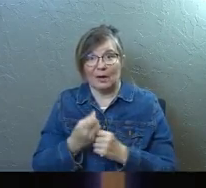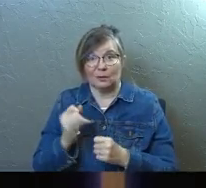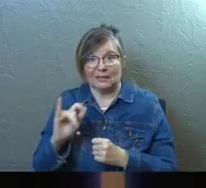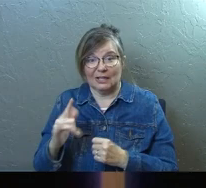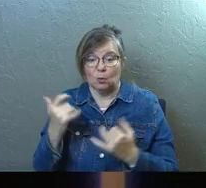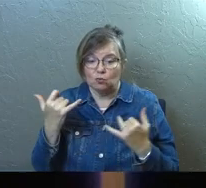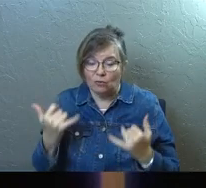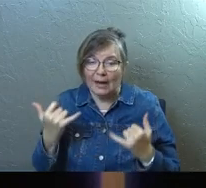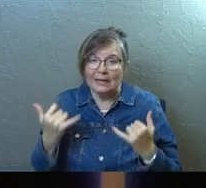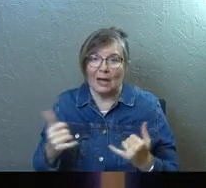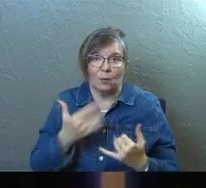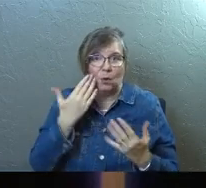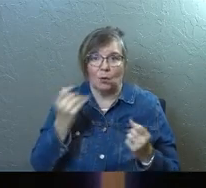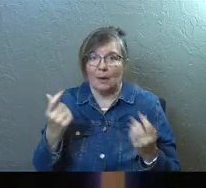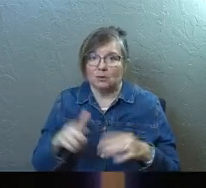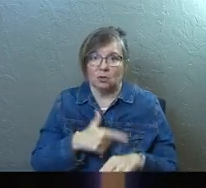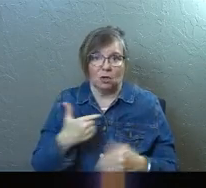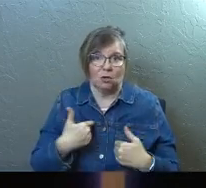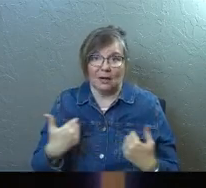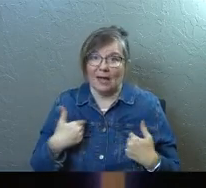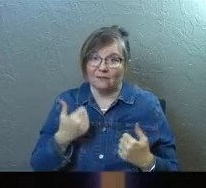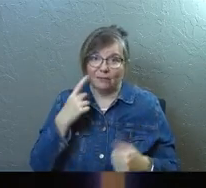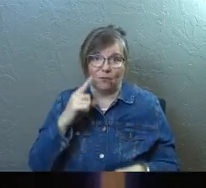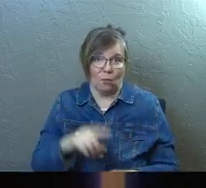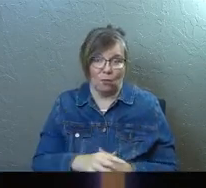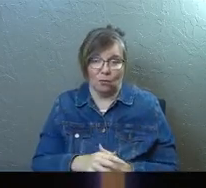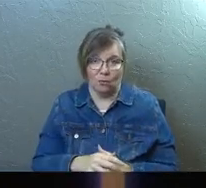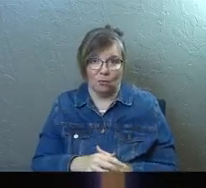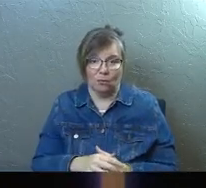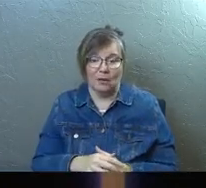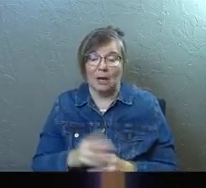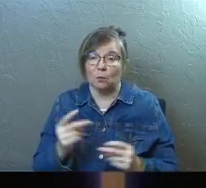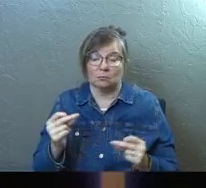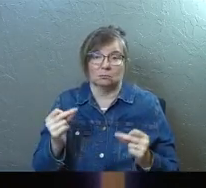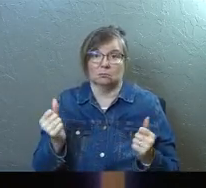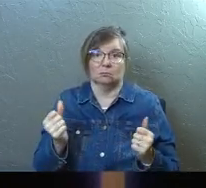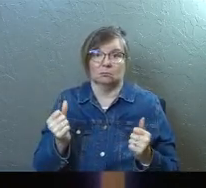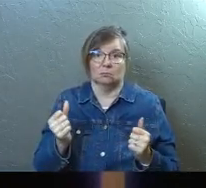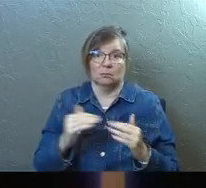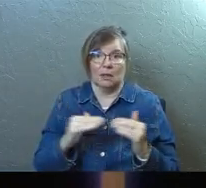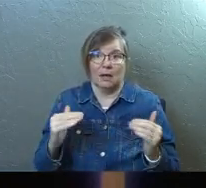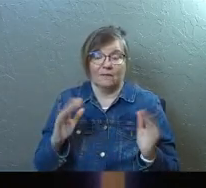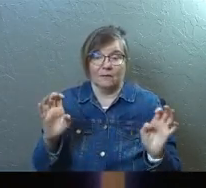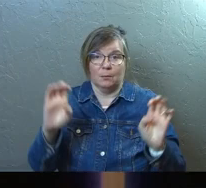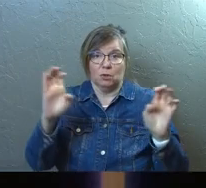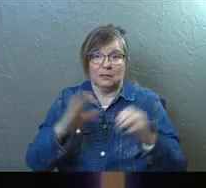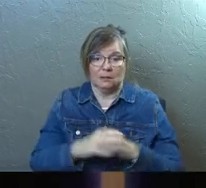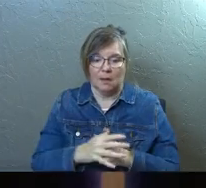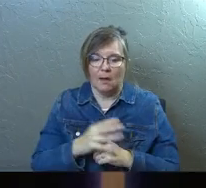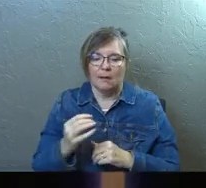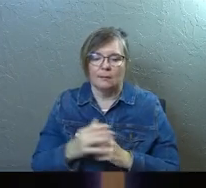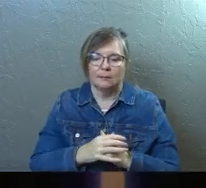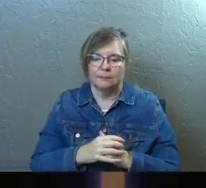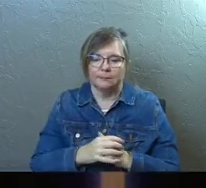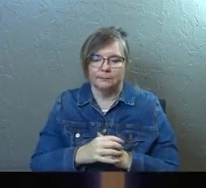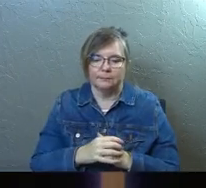to Illinois. Like right now, we don't know how much longer you're going to have him for. And it was that level of an emergency. And